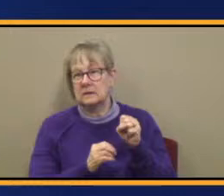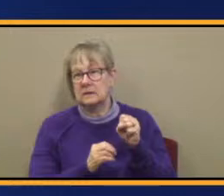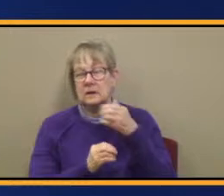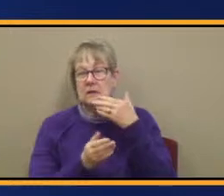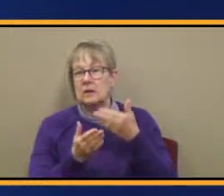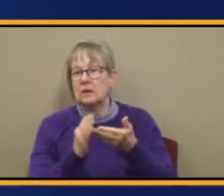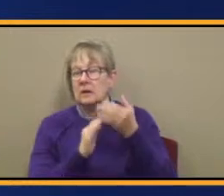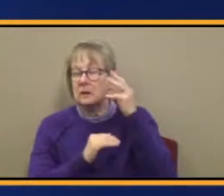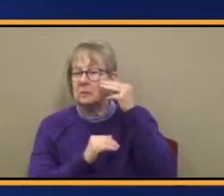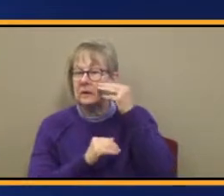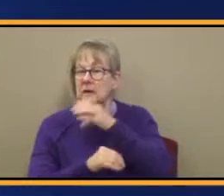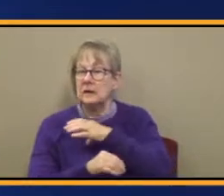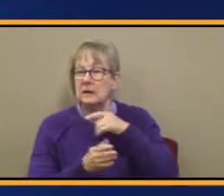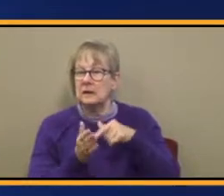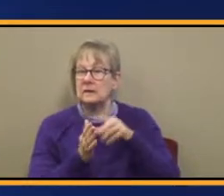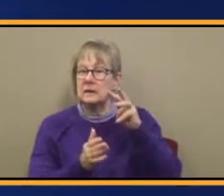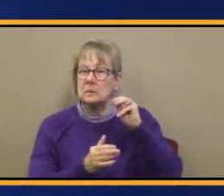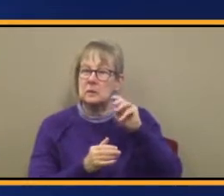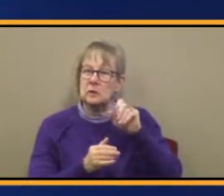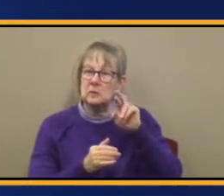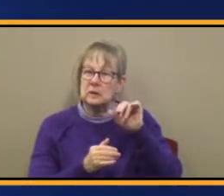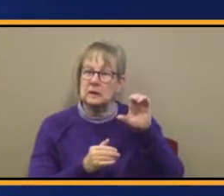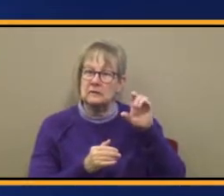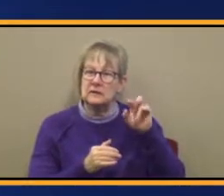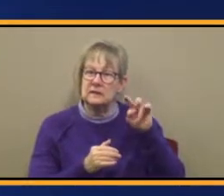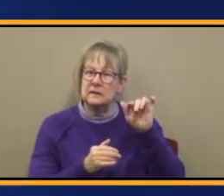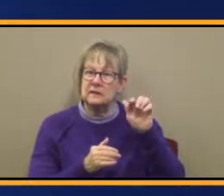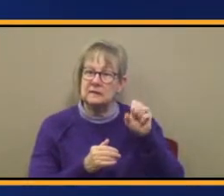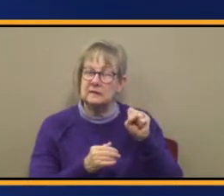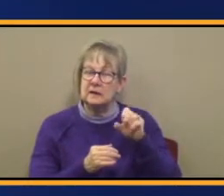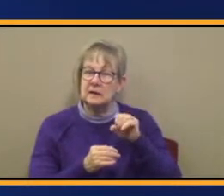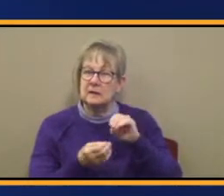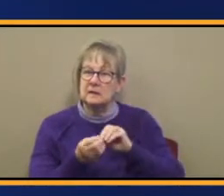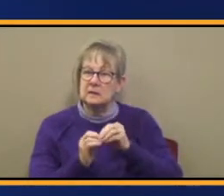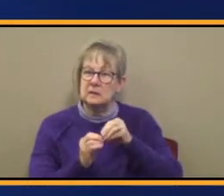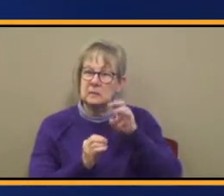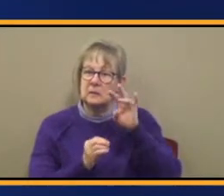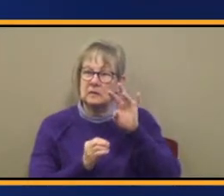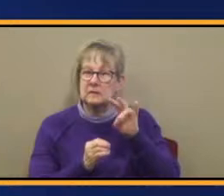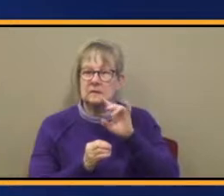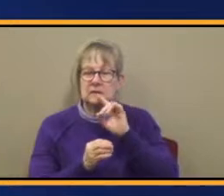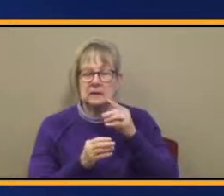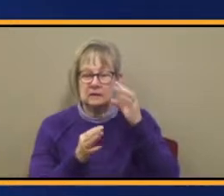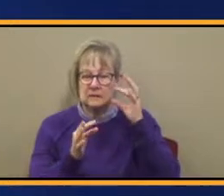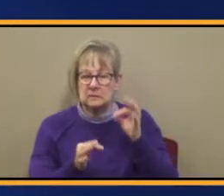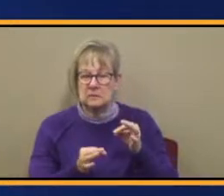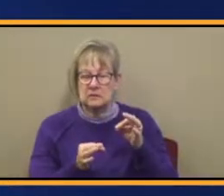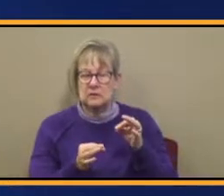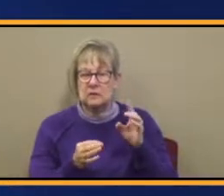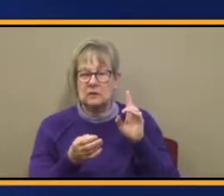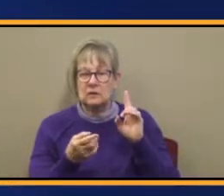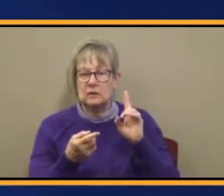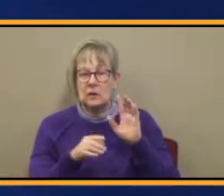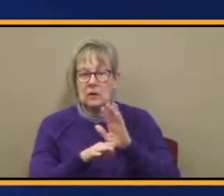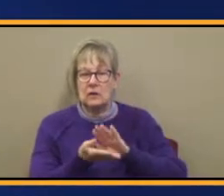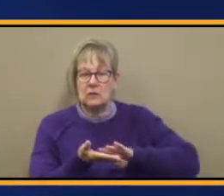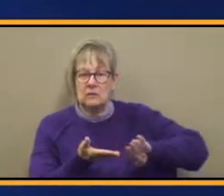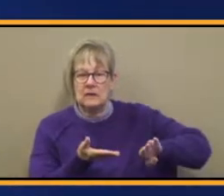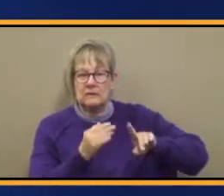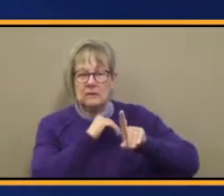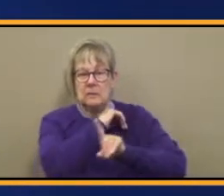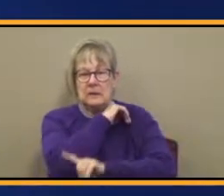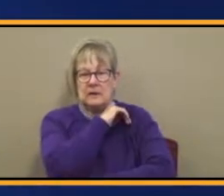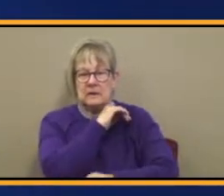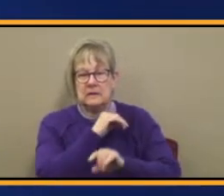Good morning, Mayor and Council. This is Maria Pasillas. Good morning, ma'am. Item seven is a resolution on a waiver of penalty and